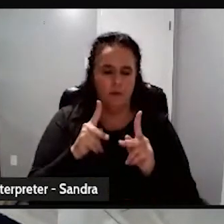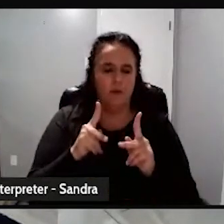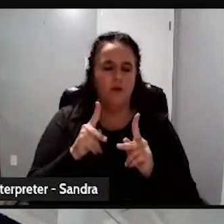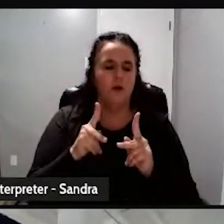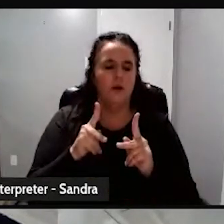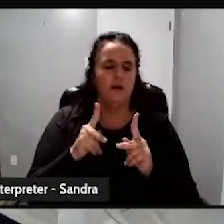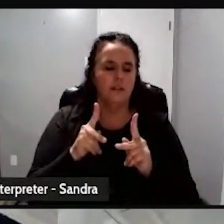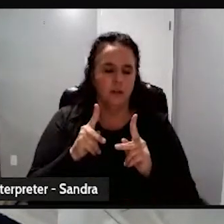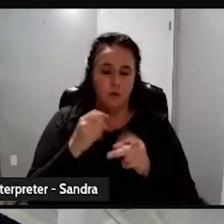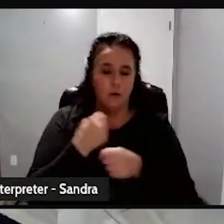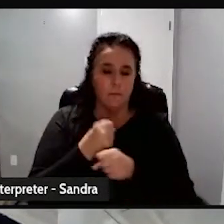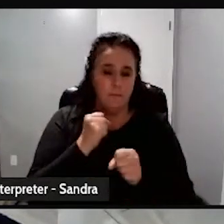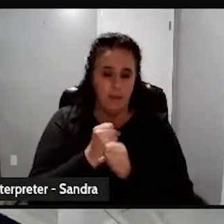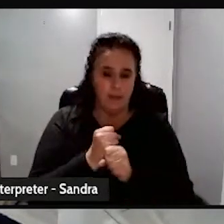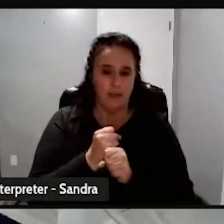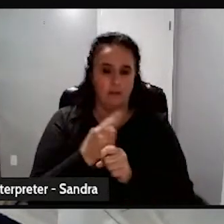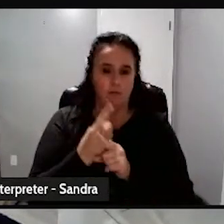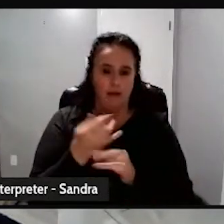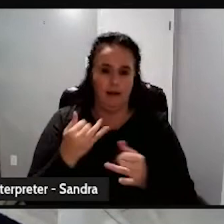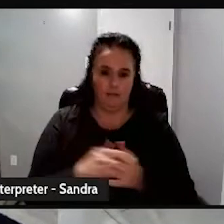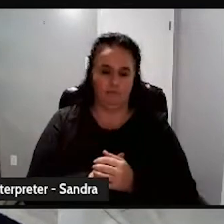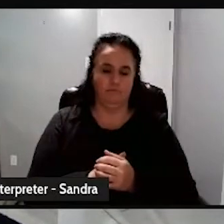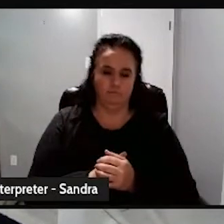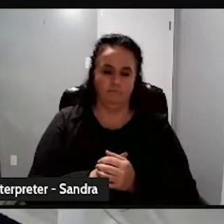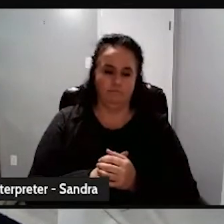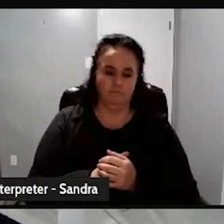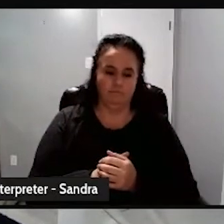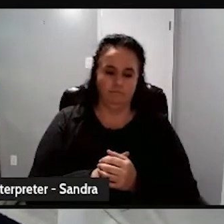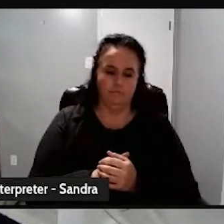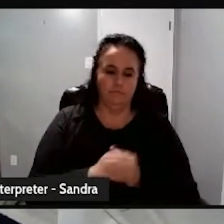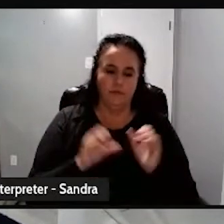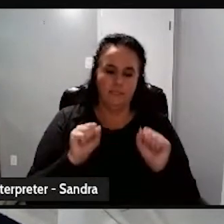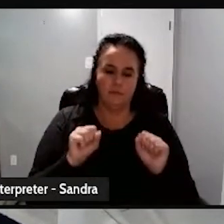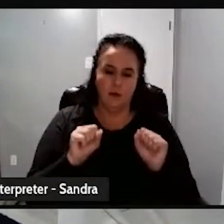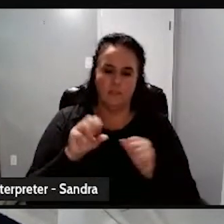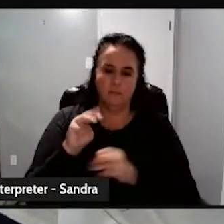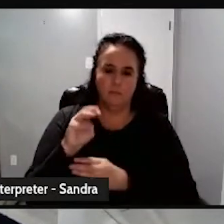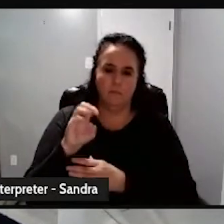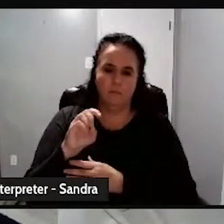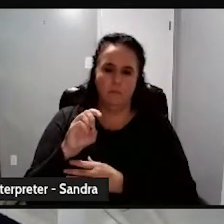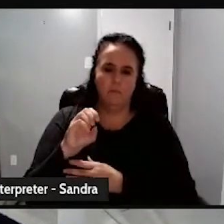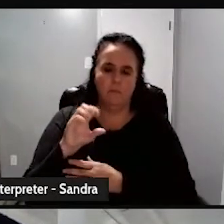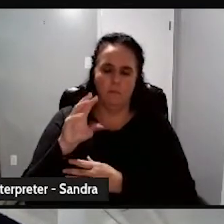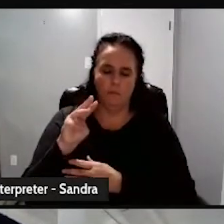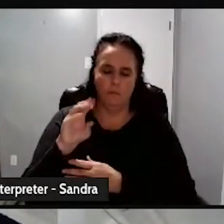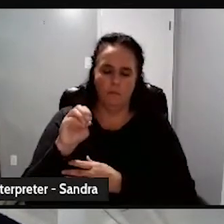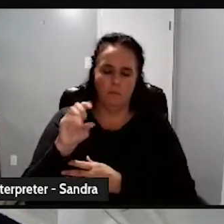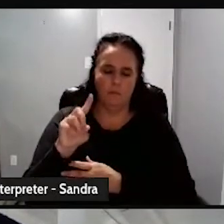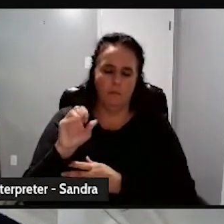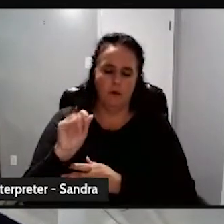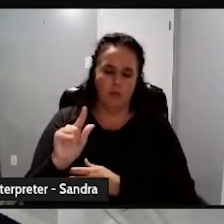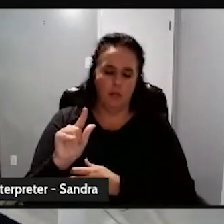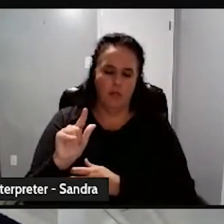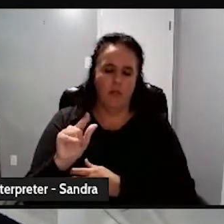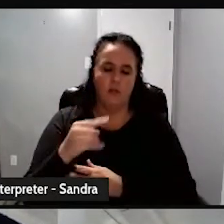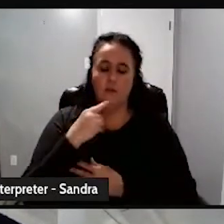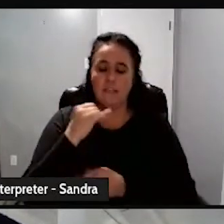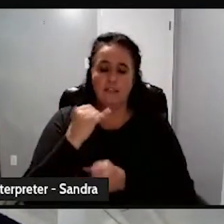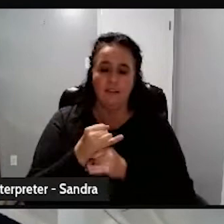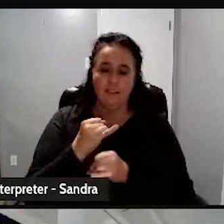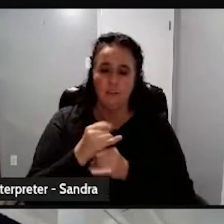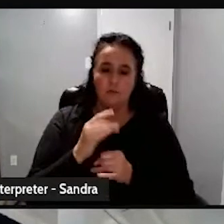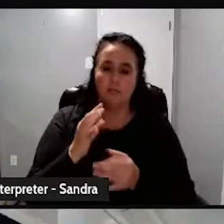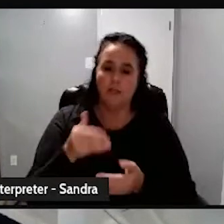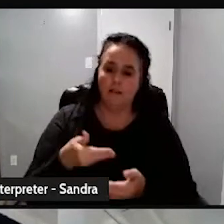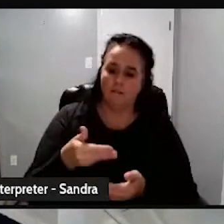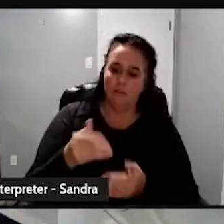right now. But as a possible model, we could say, if an institution invites you to show in